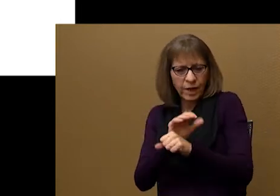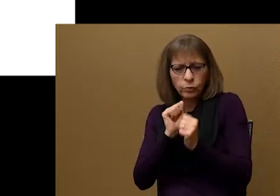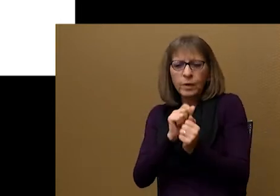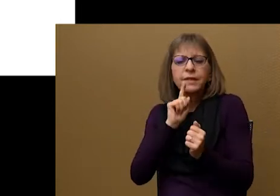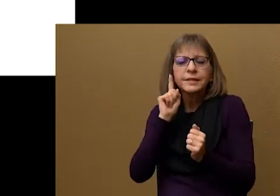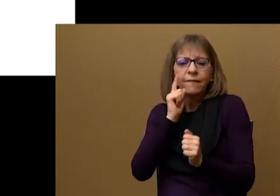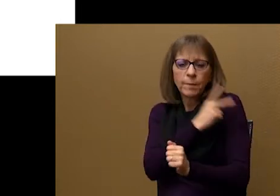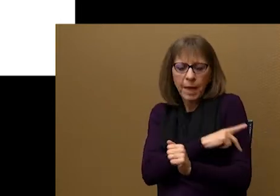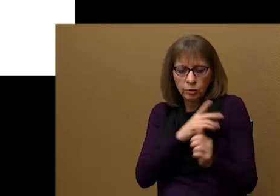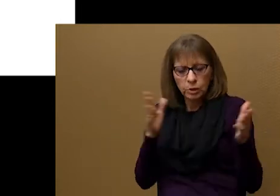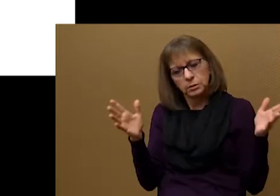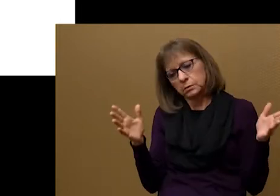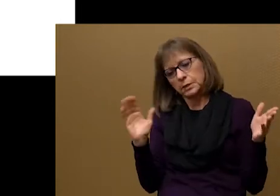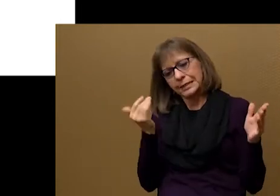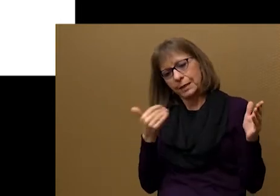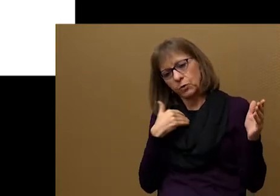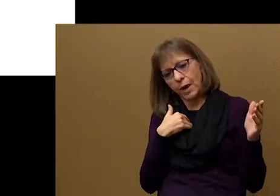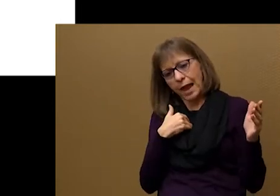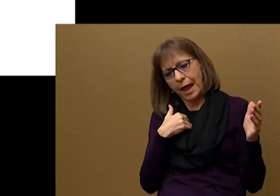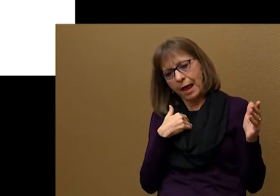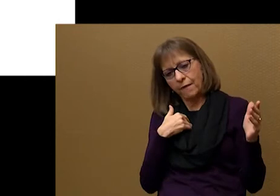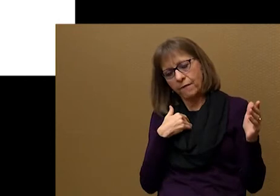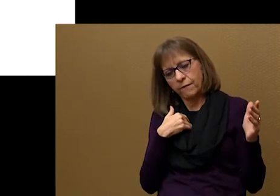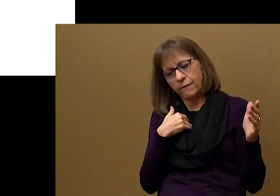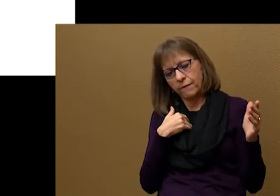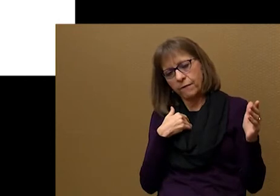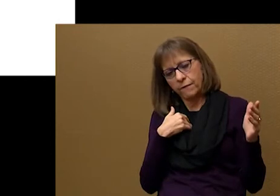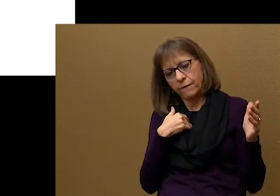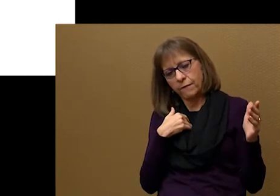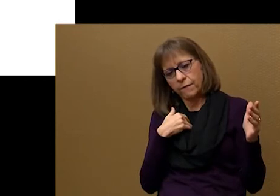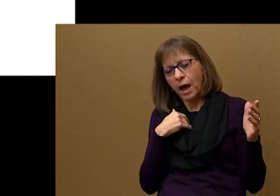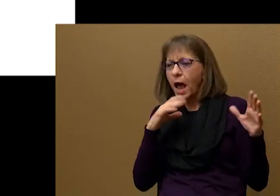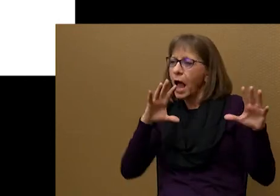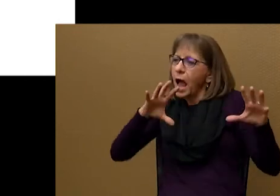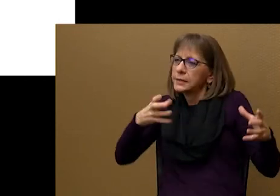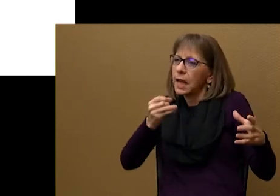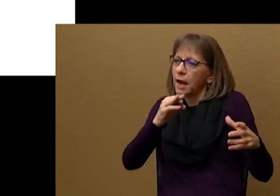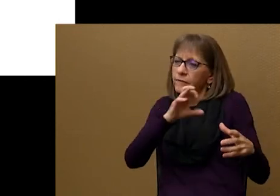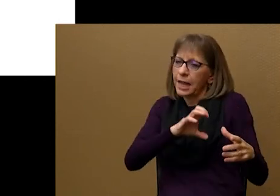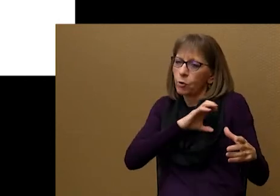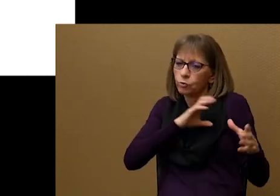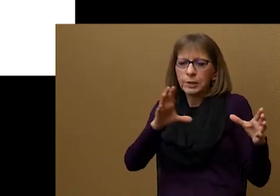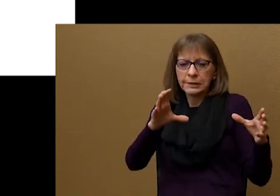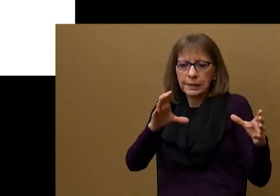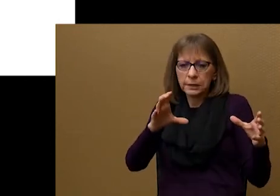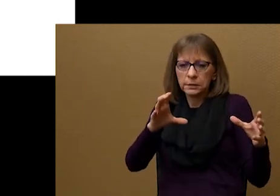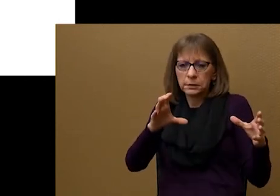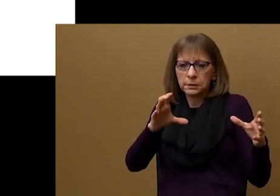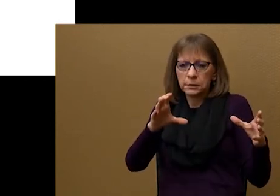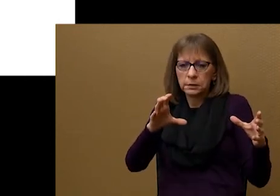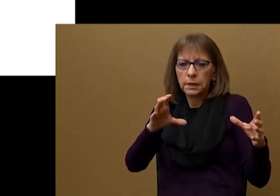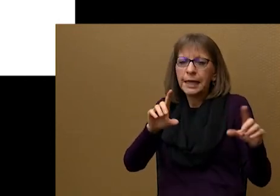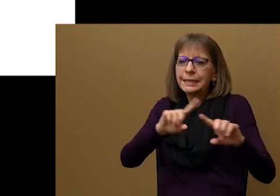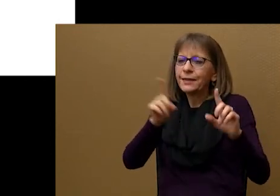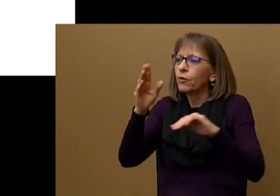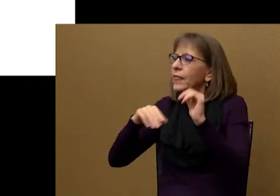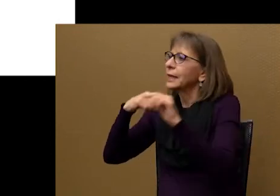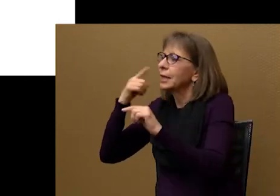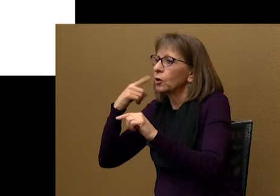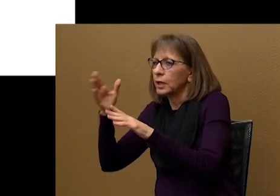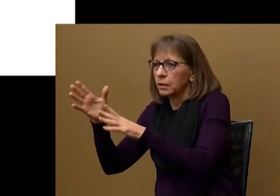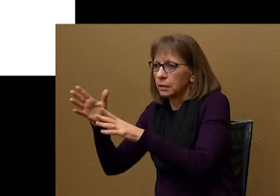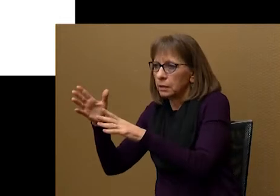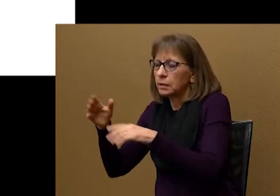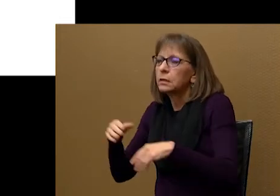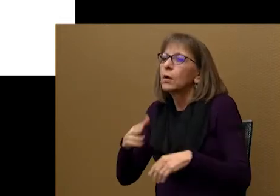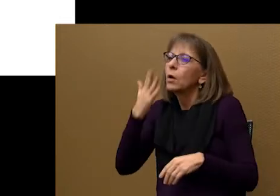is filled with these patients, deaf patients, who seem to have a set of characteristics that are different than the hearing patients. The